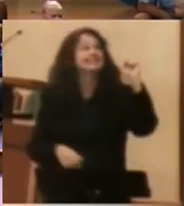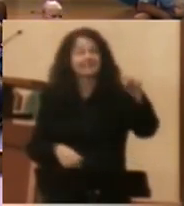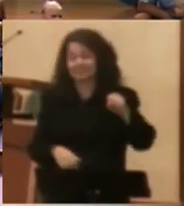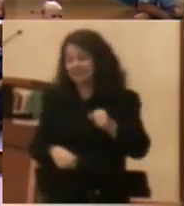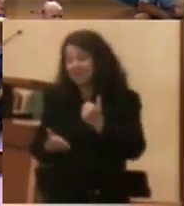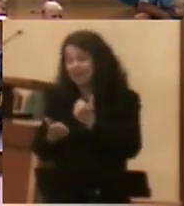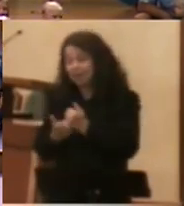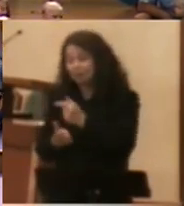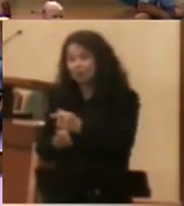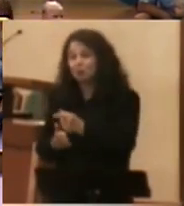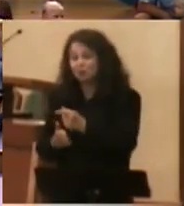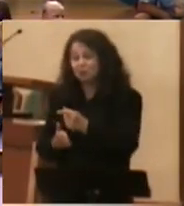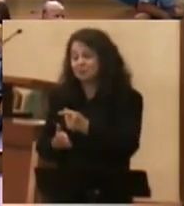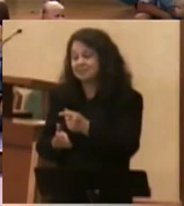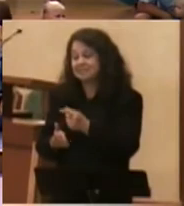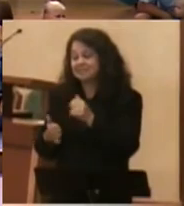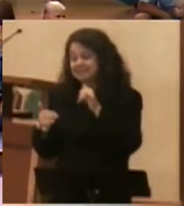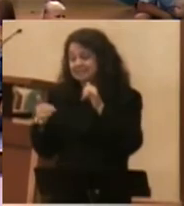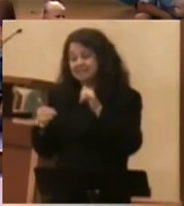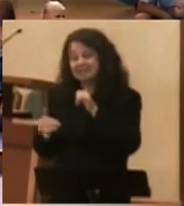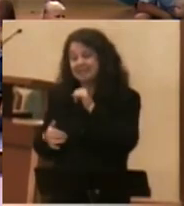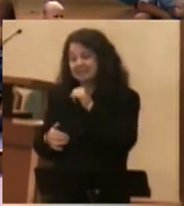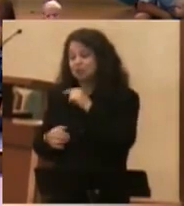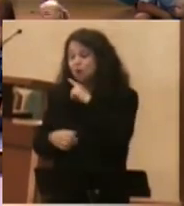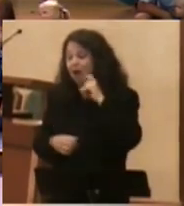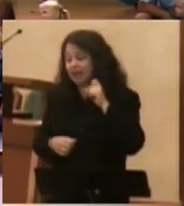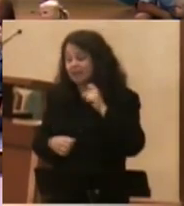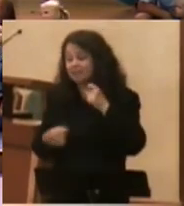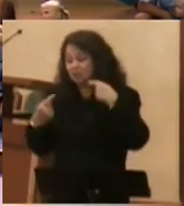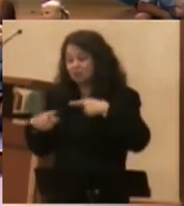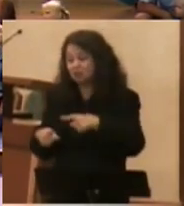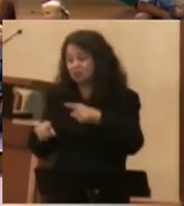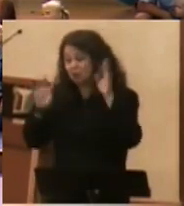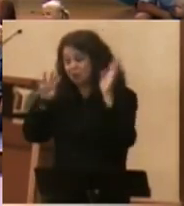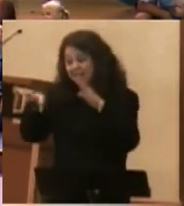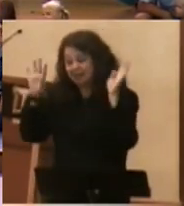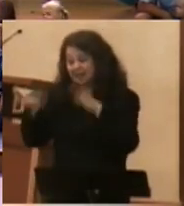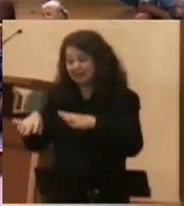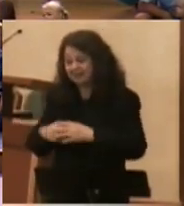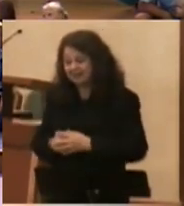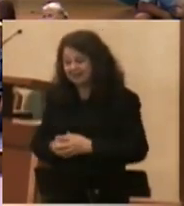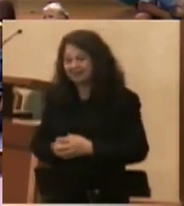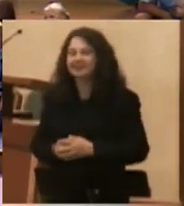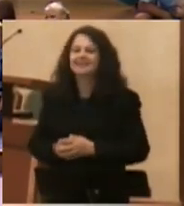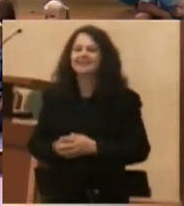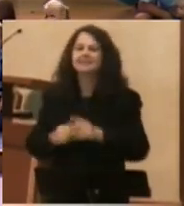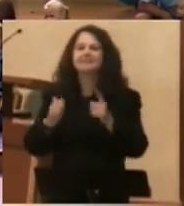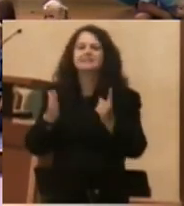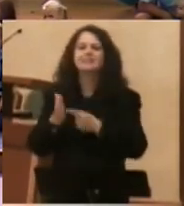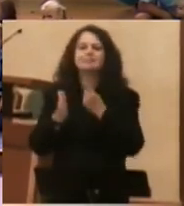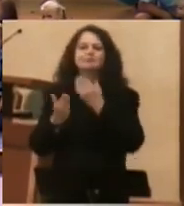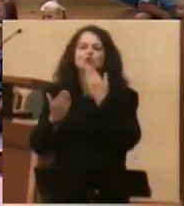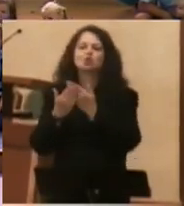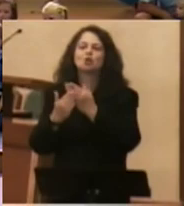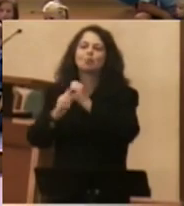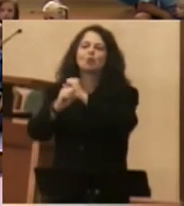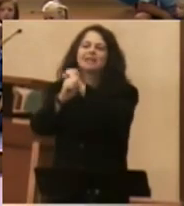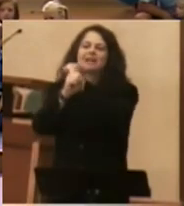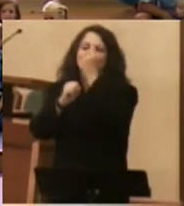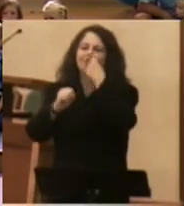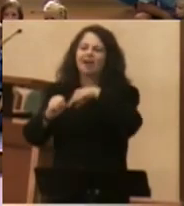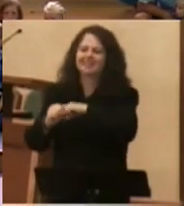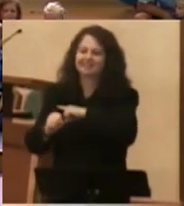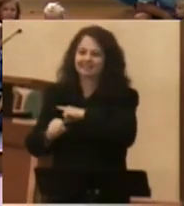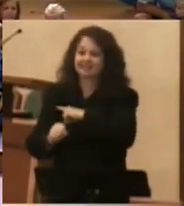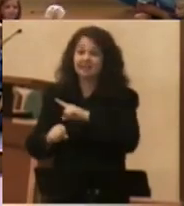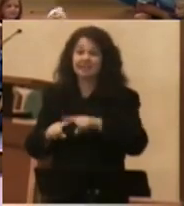you dry in the midst of a storm? Sometimes it's good protection for us. There are other storms